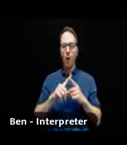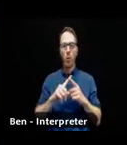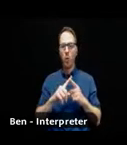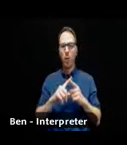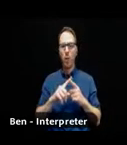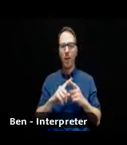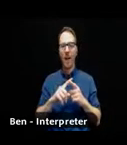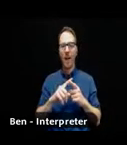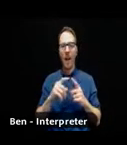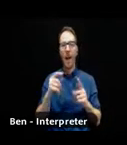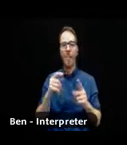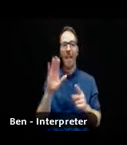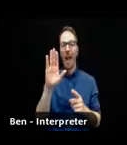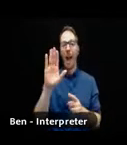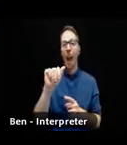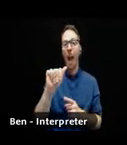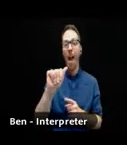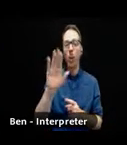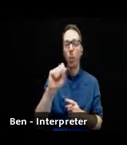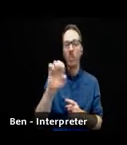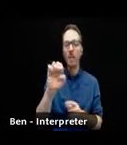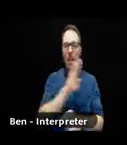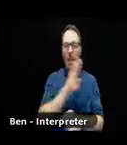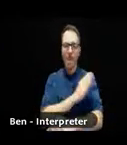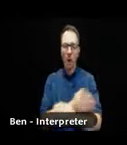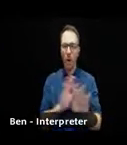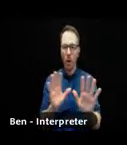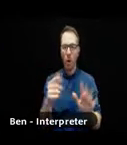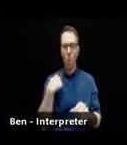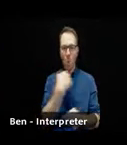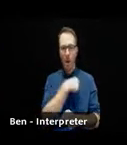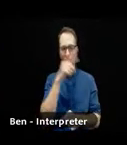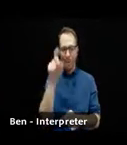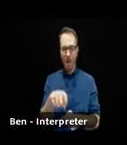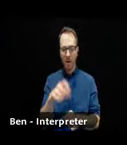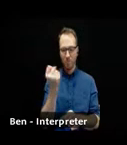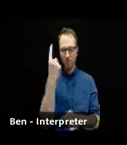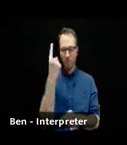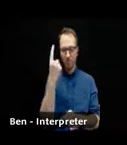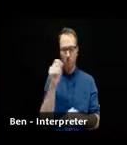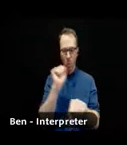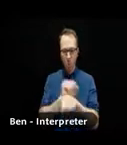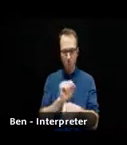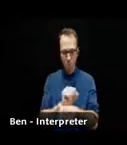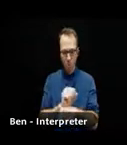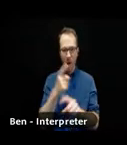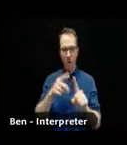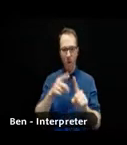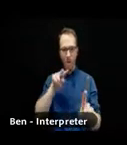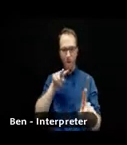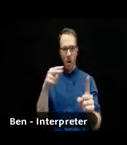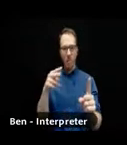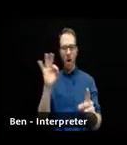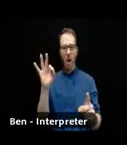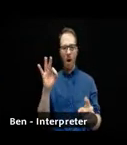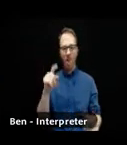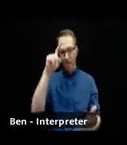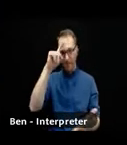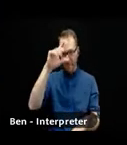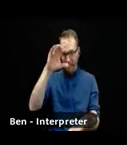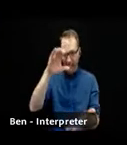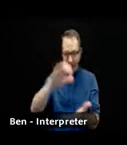it. And restorative justice, I think we need to come to this work from a place of believing in